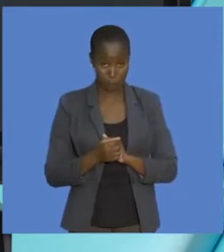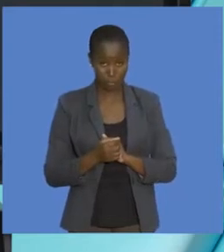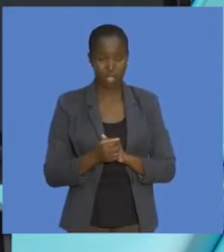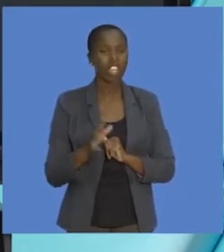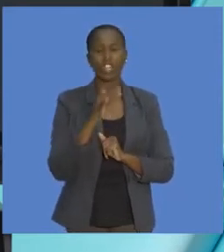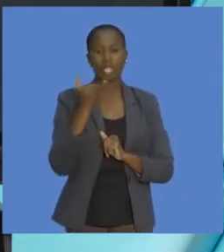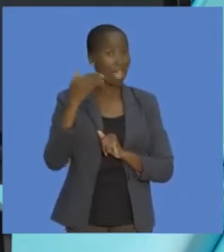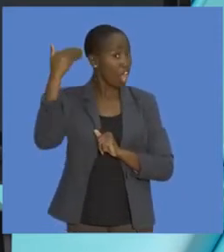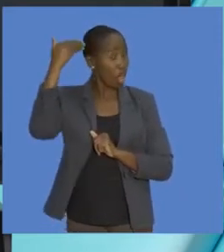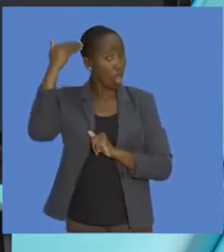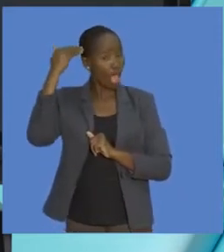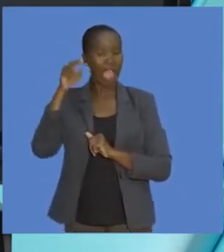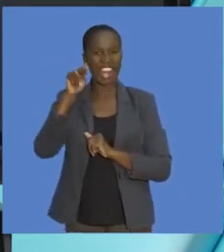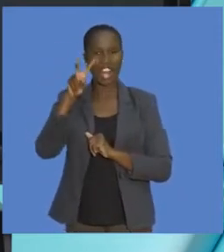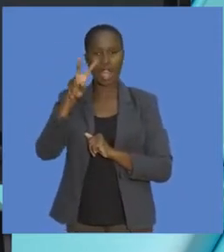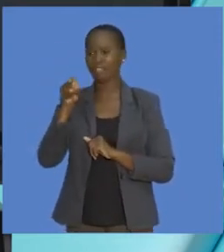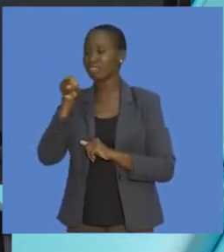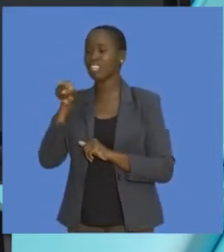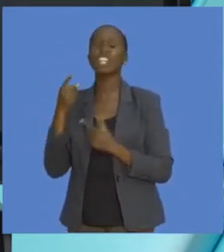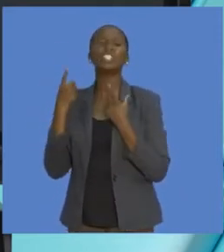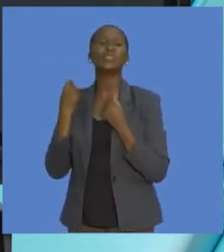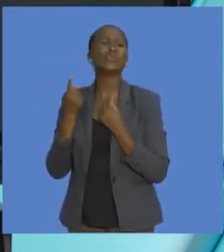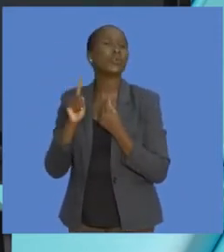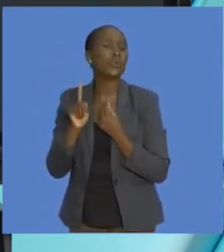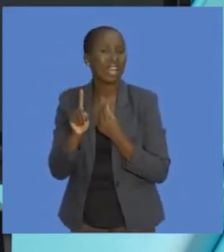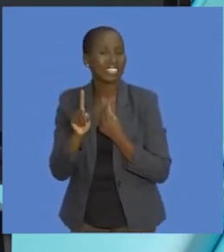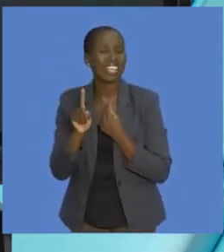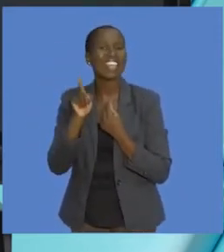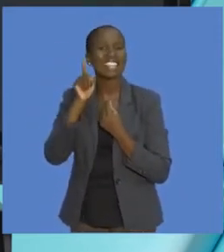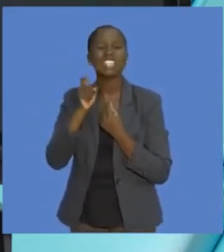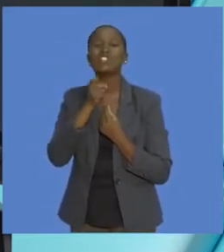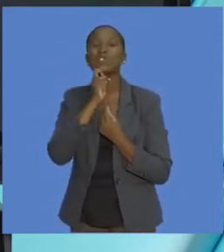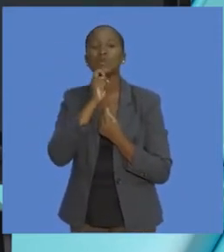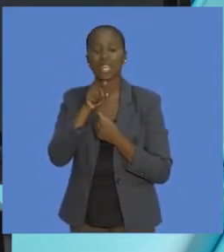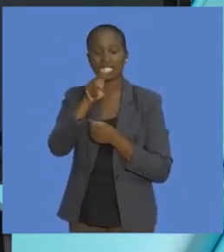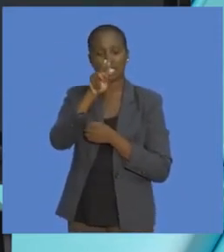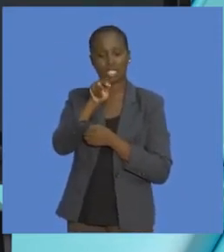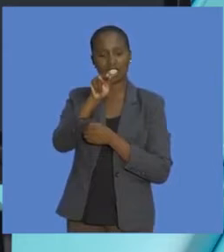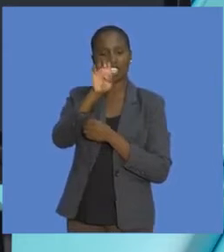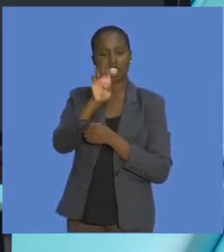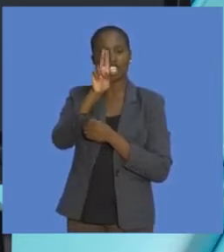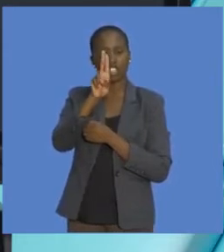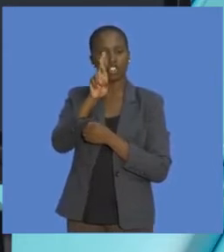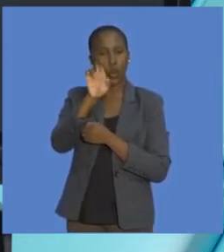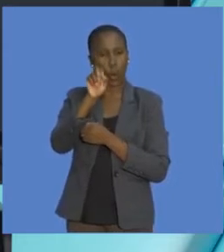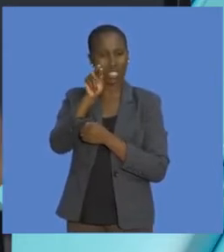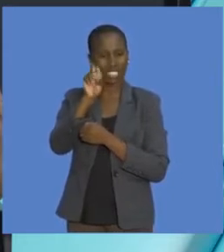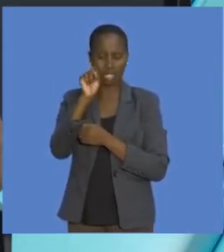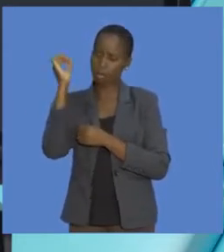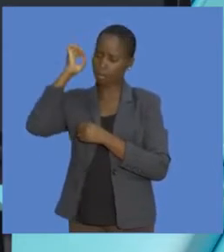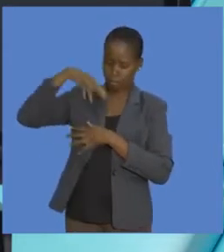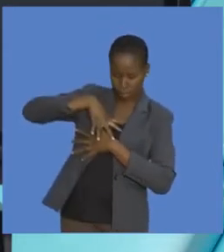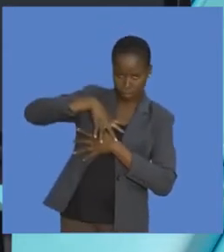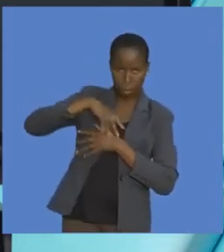impulses, which travel specifically via a neuron to a target or effector organ, hormones travel